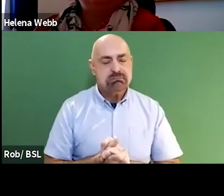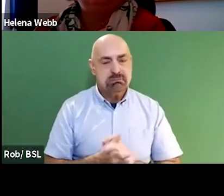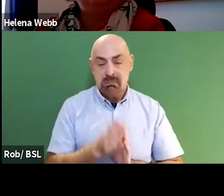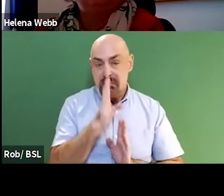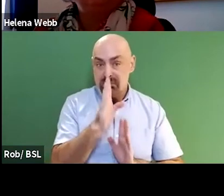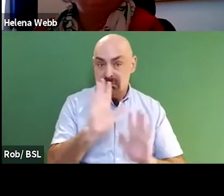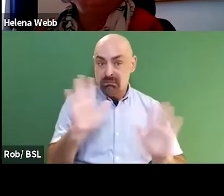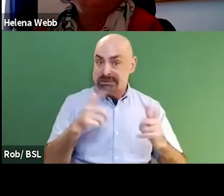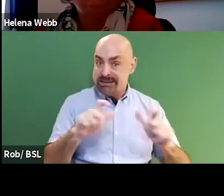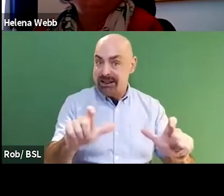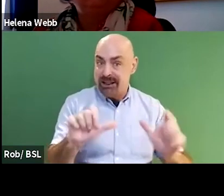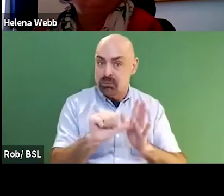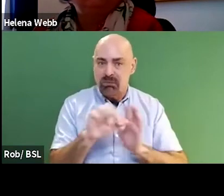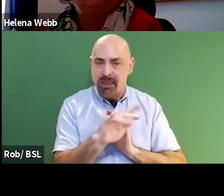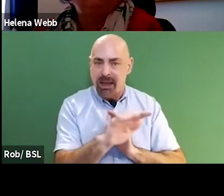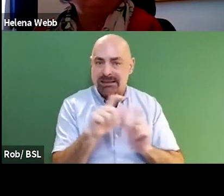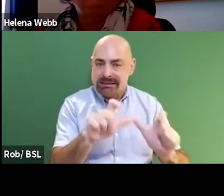still ongoing. And